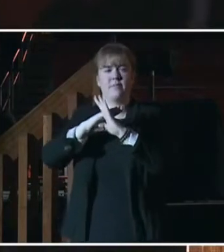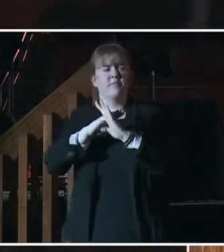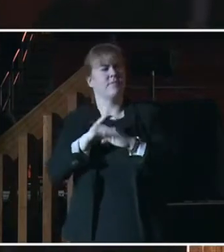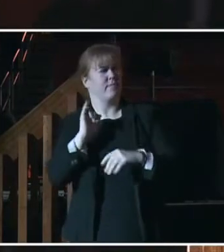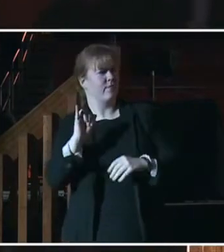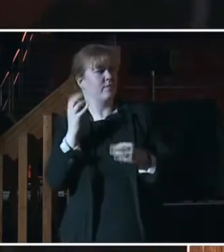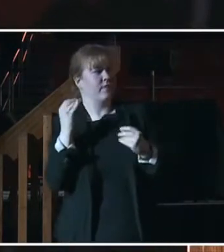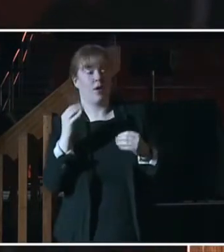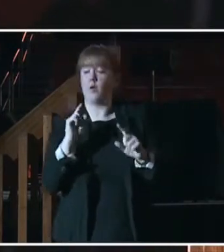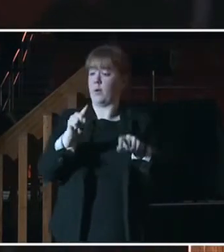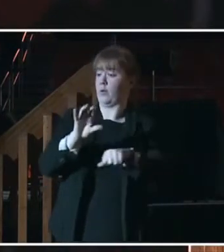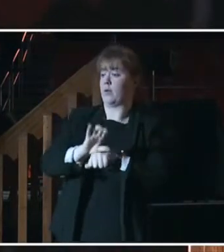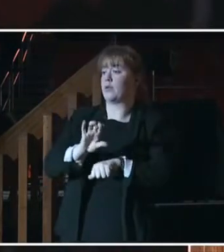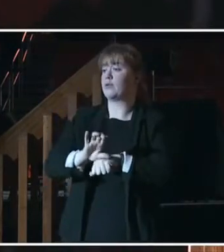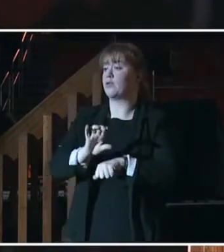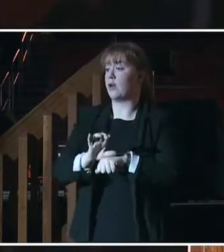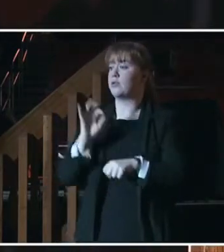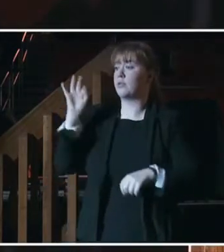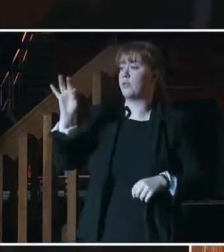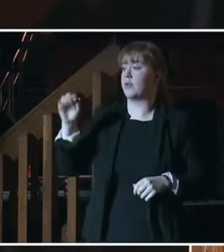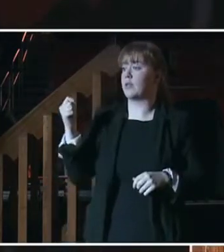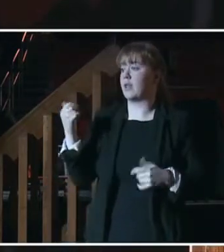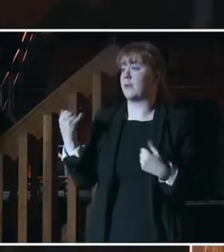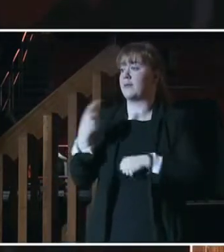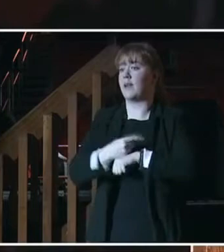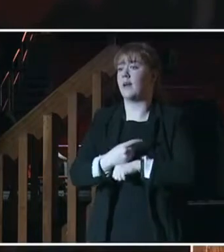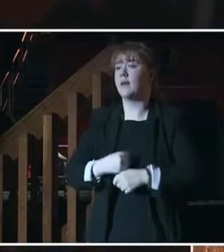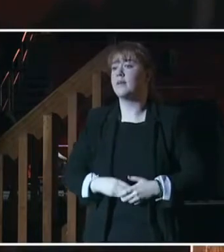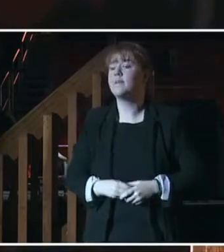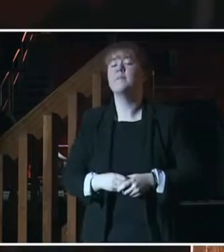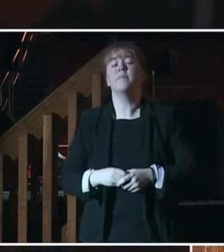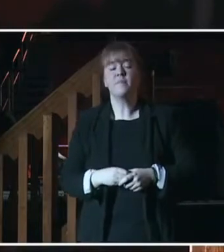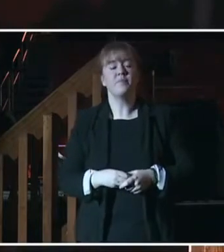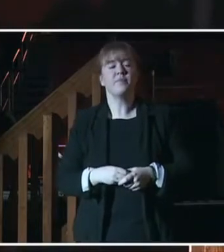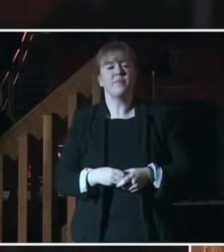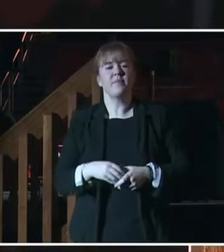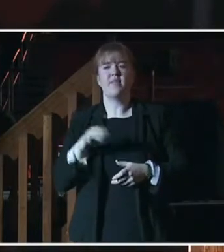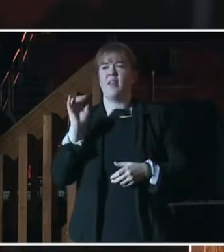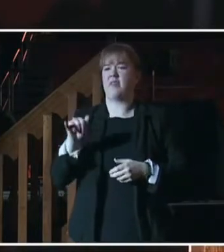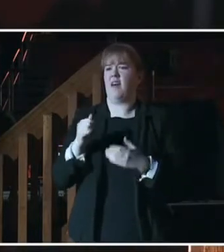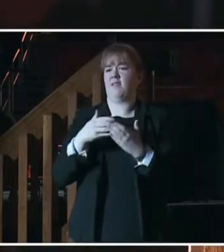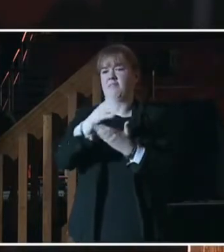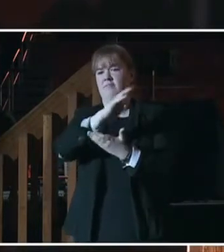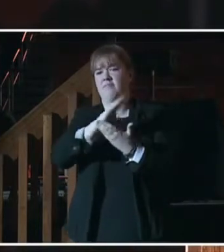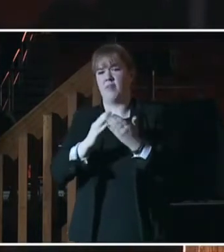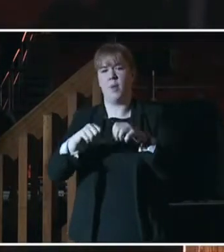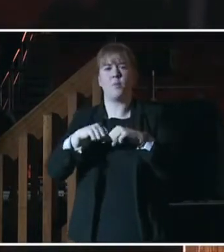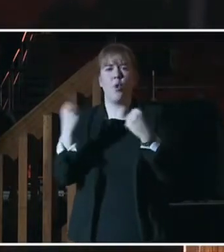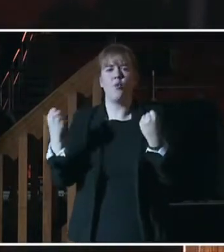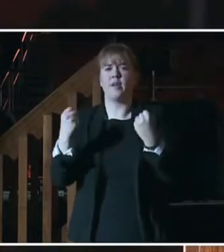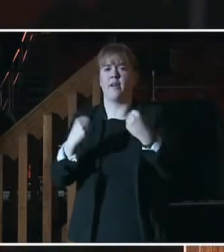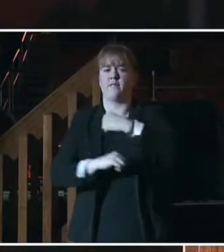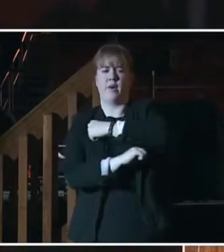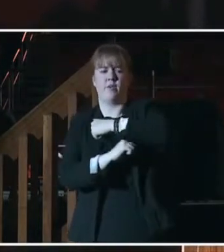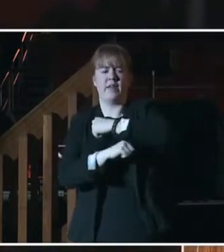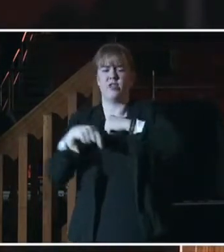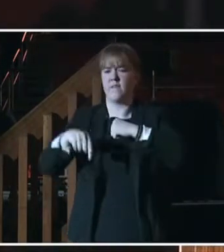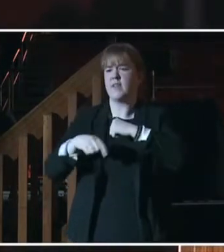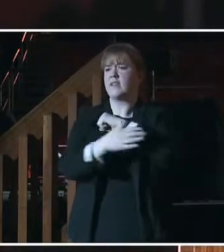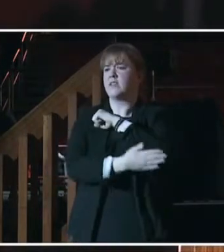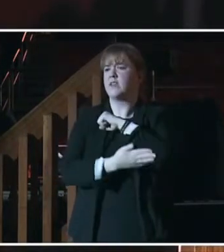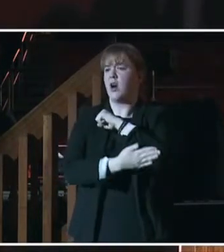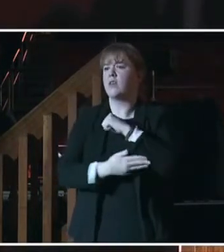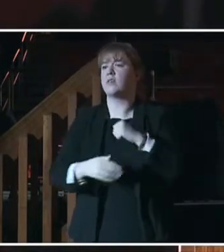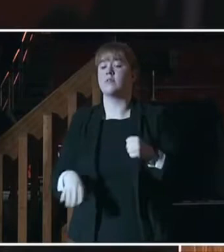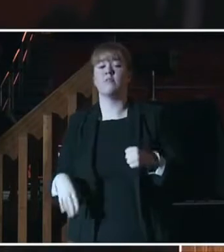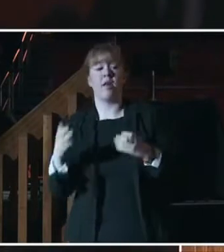We're gonna go to church a little bit today. So with the very flawed foundation of this country, starting from the stealing